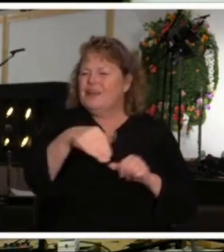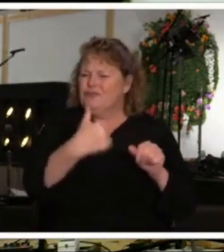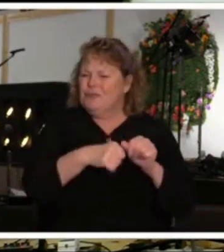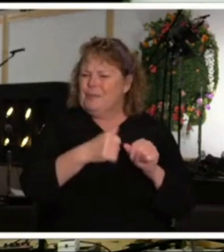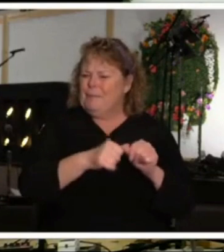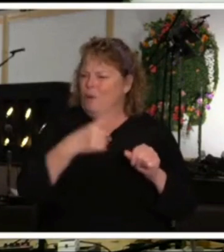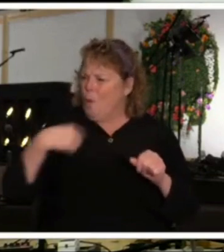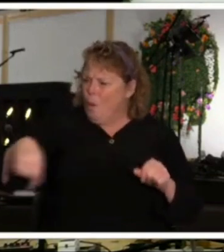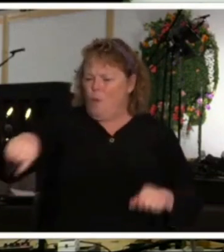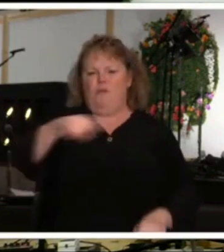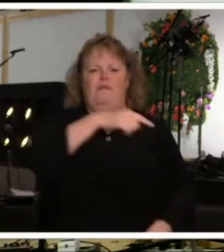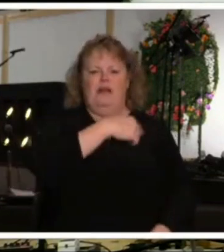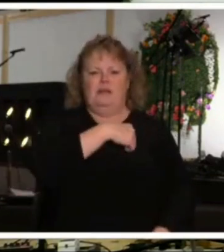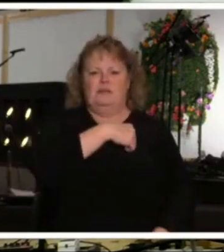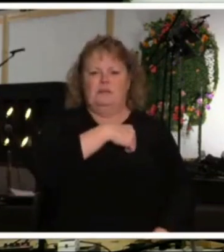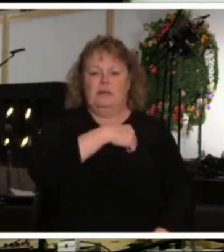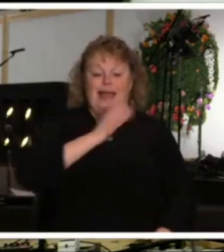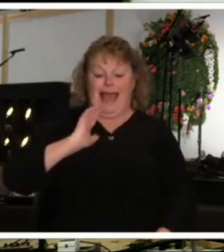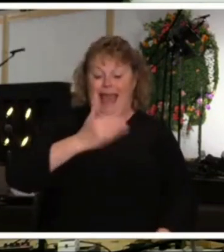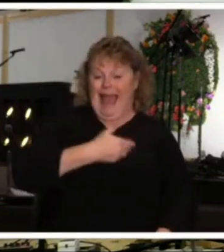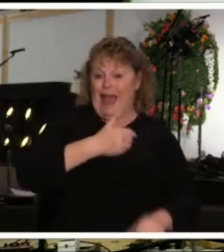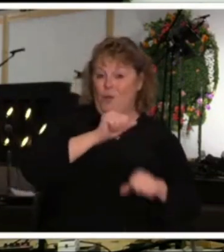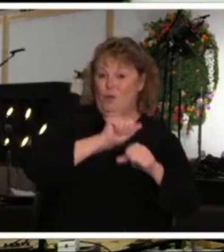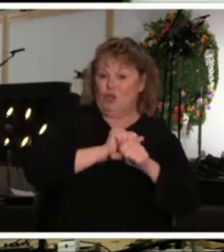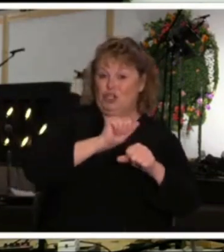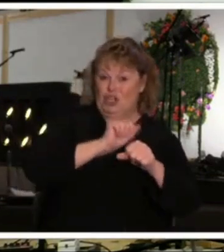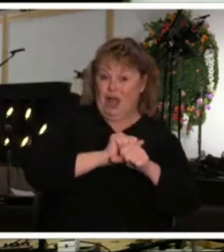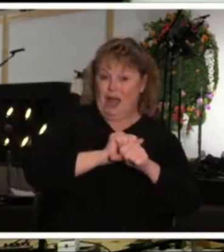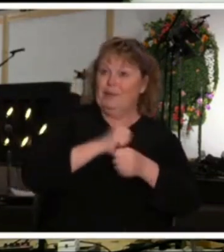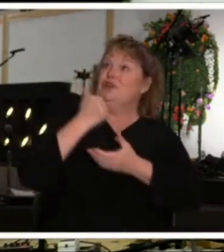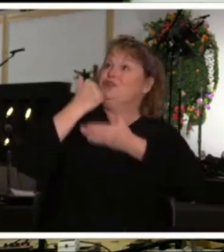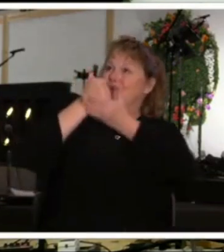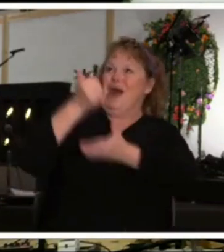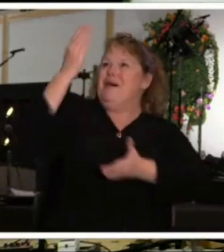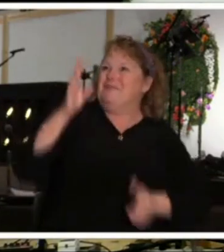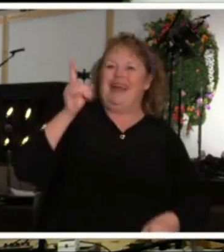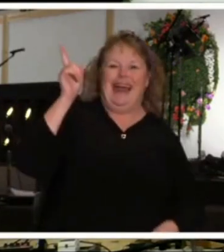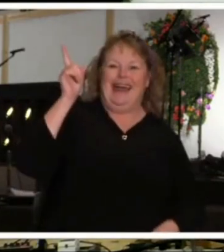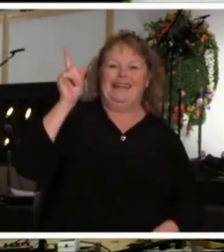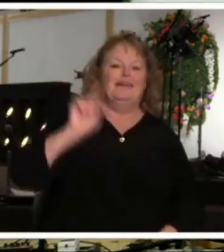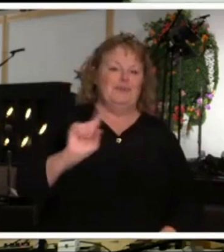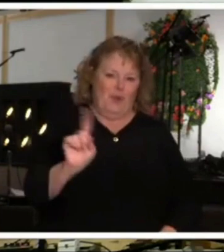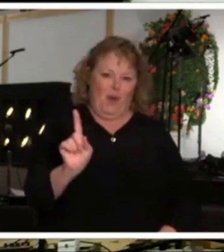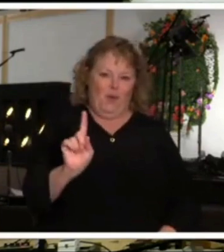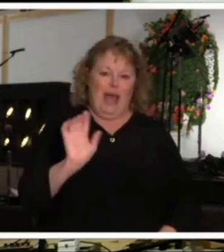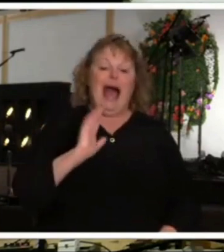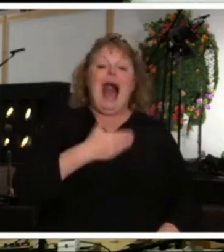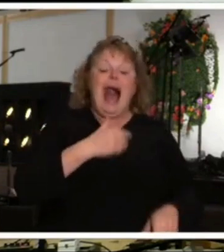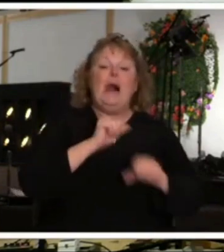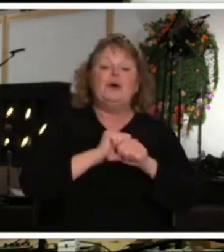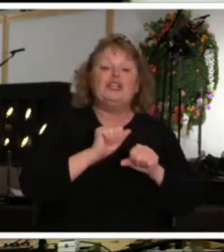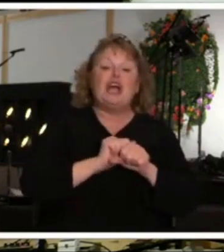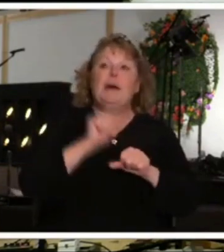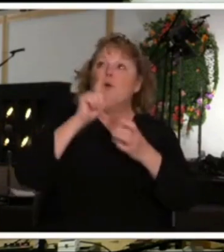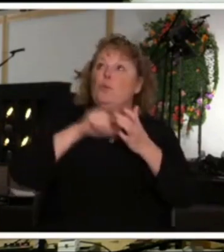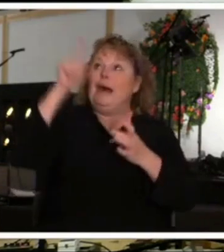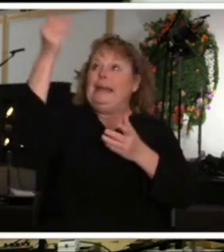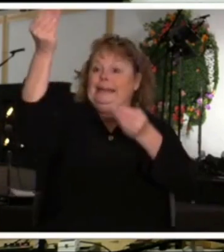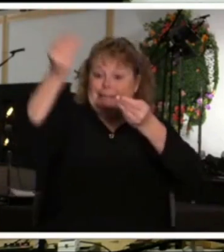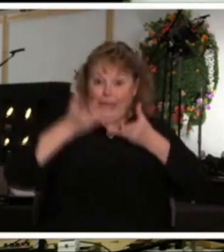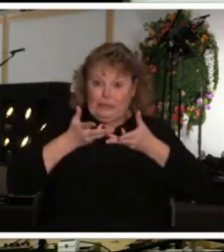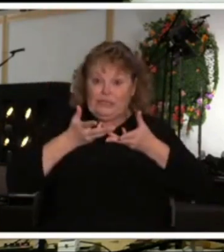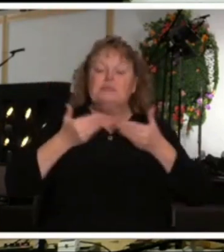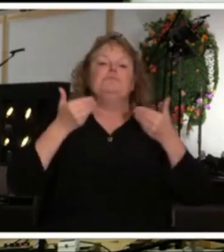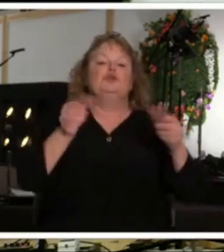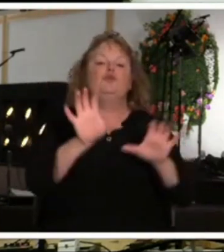is not our job to help God out. Our job is to do what he says. I